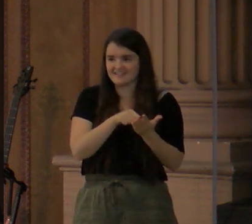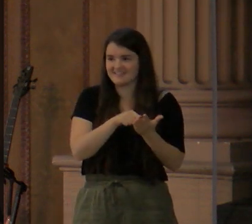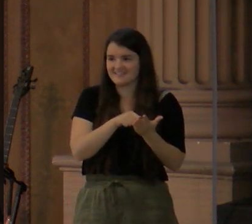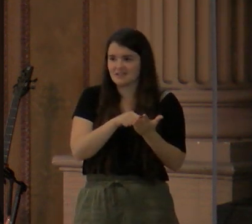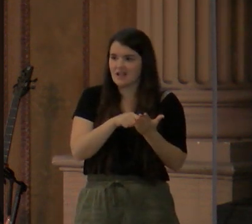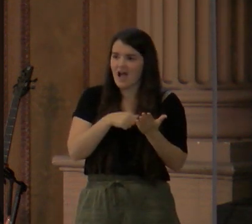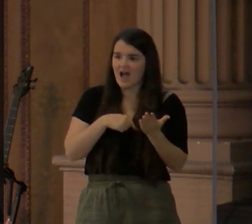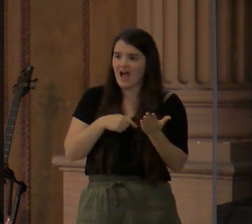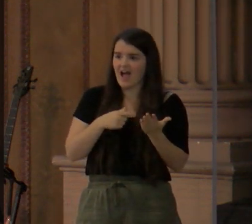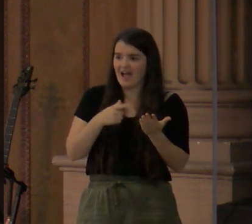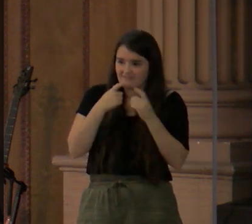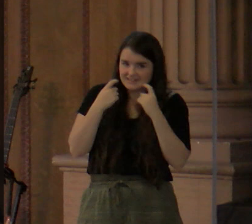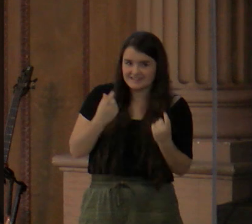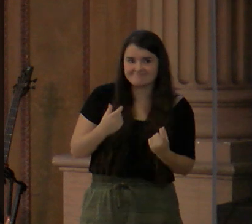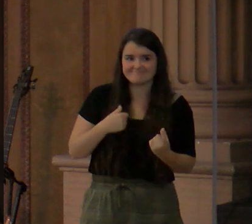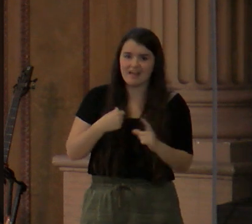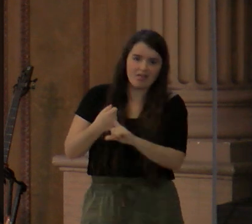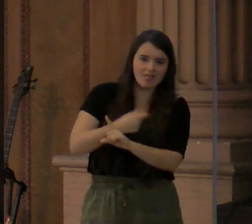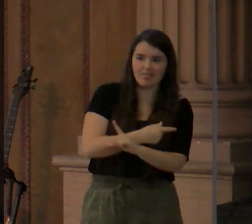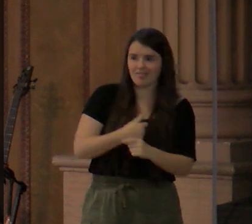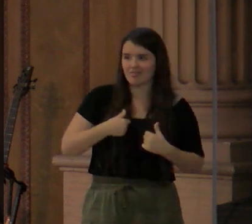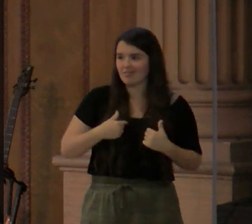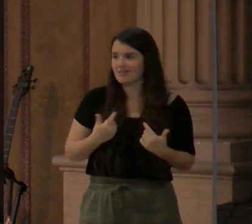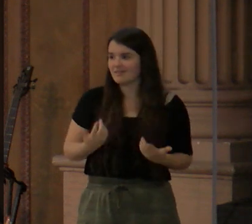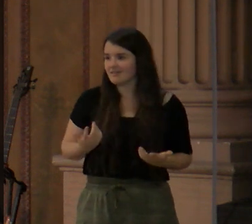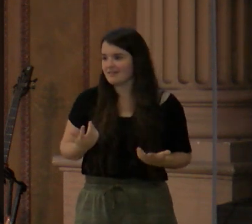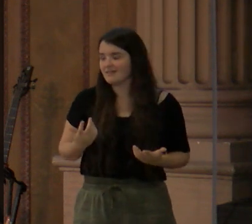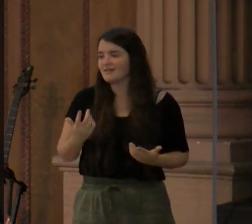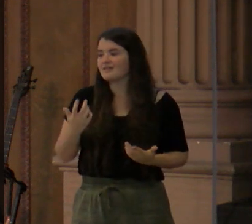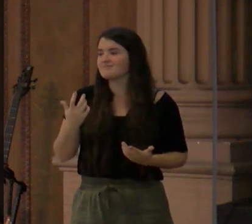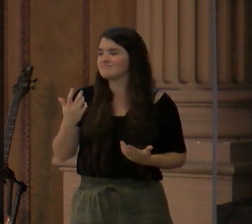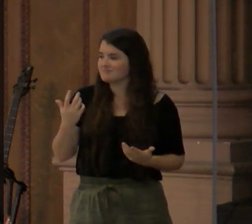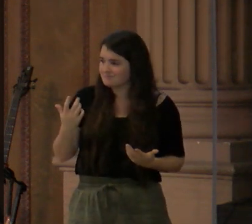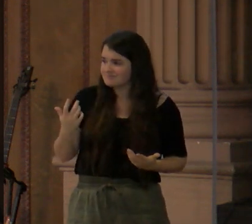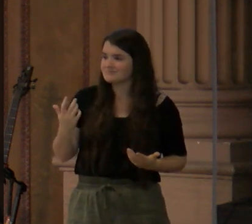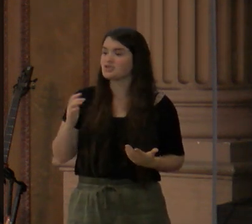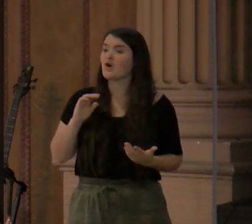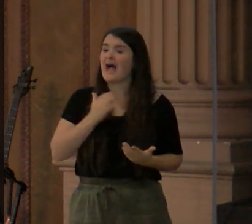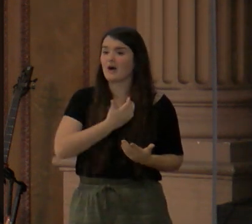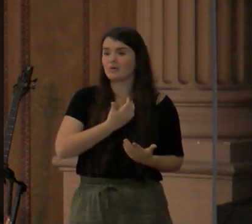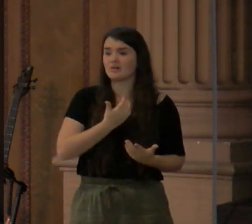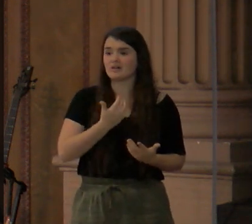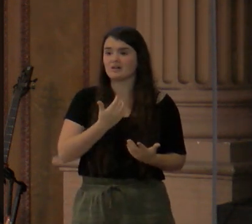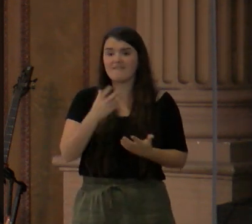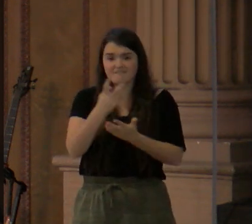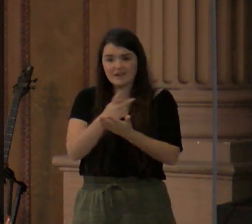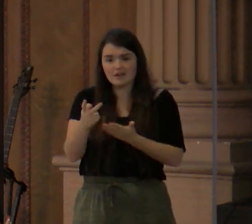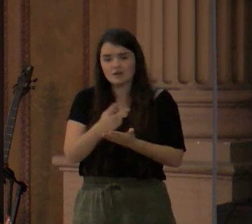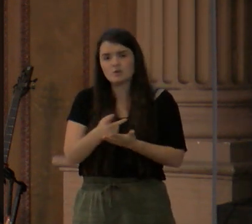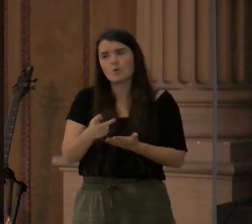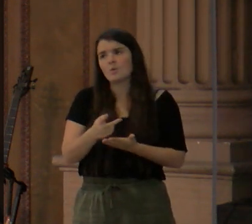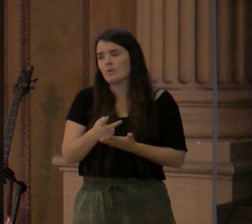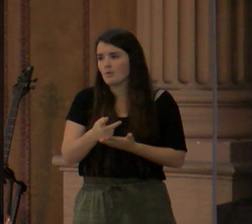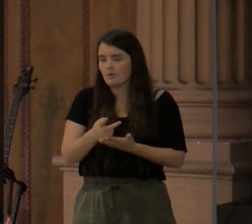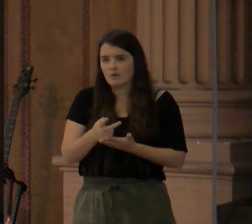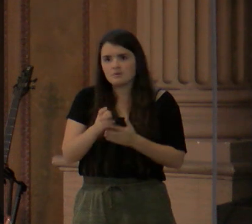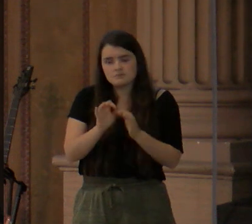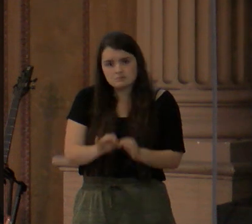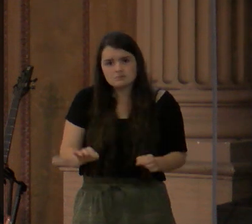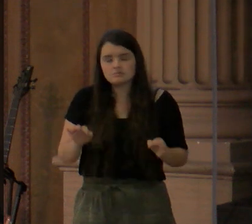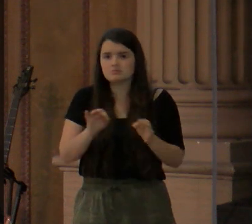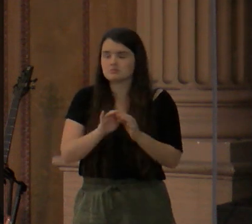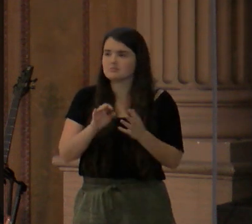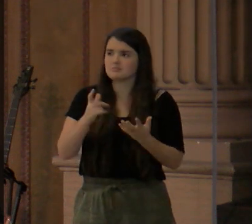fallen short. And so we should see our failures to be holy here, and we should throw ourselves on the mercy of Jesus.